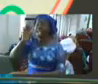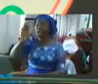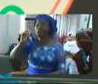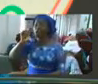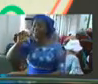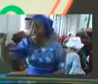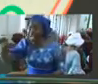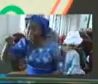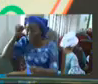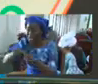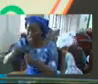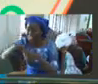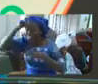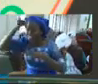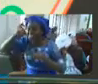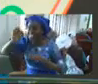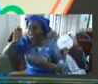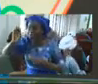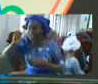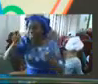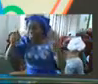Corona has come, we will survive.